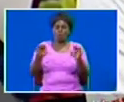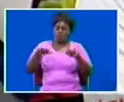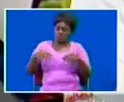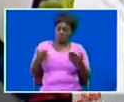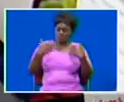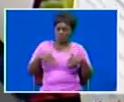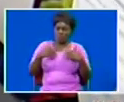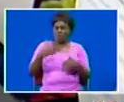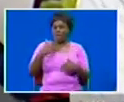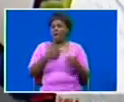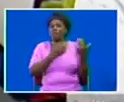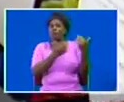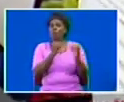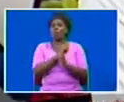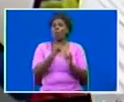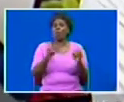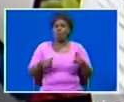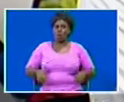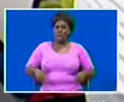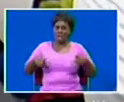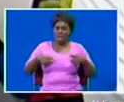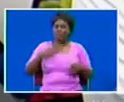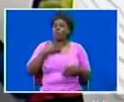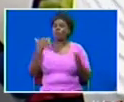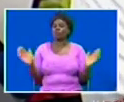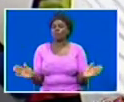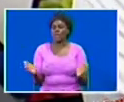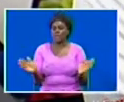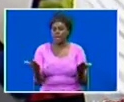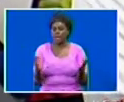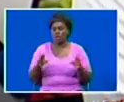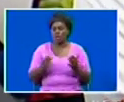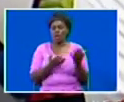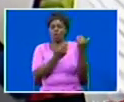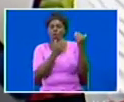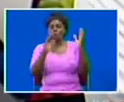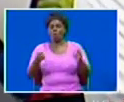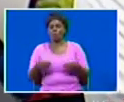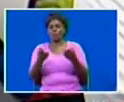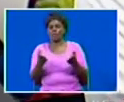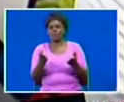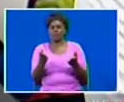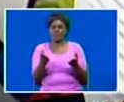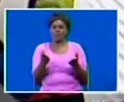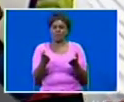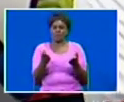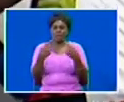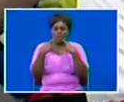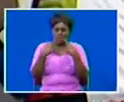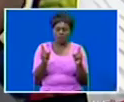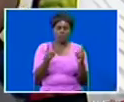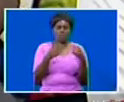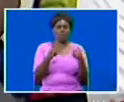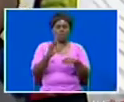that don't yet have hope in life, and we just want to give them a sense of inspiration and hope as we pass on that message, you